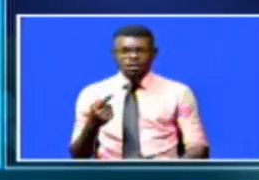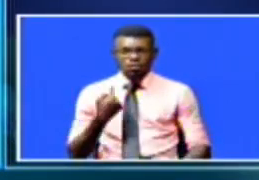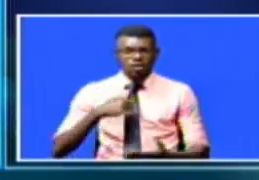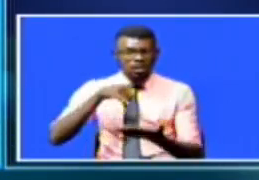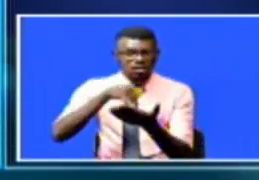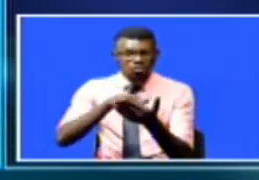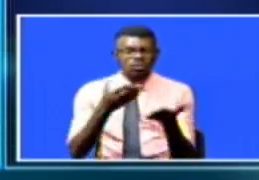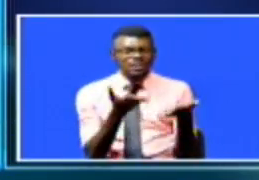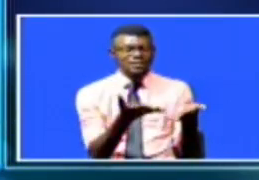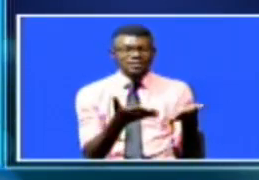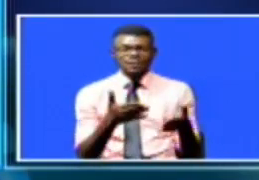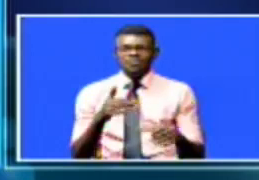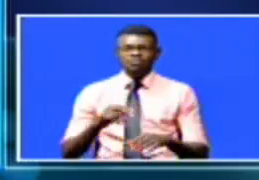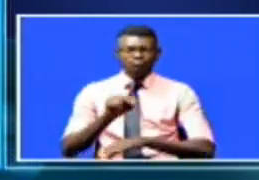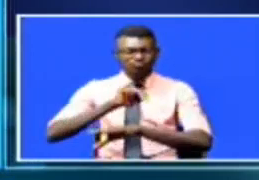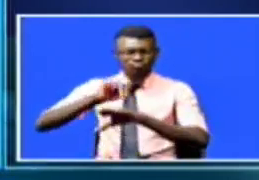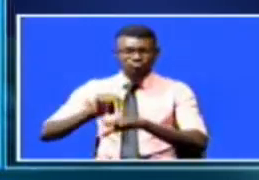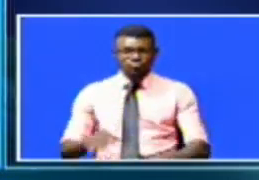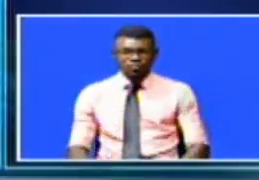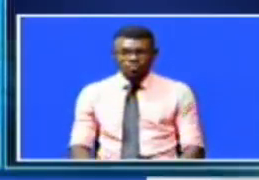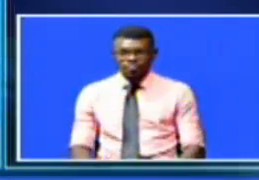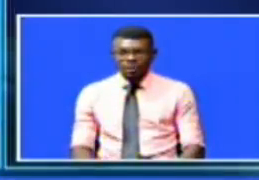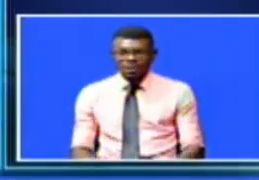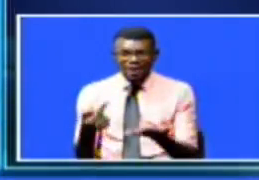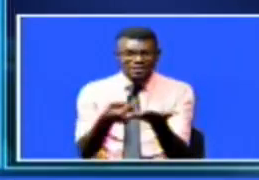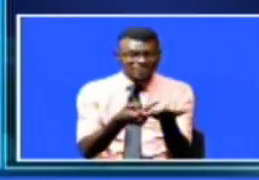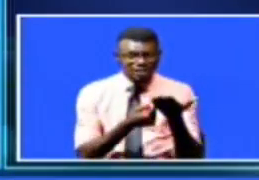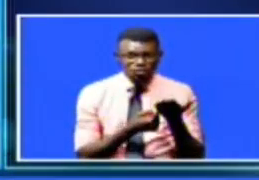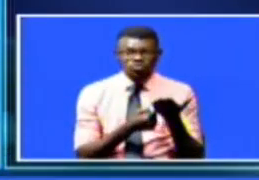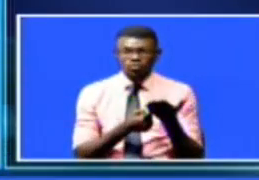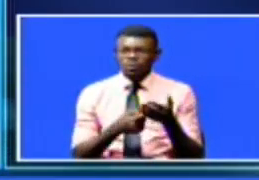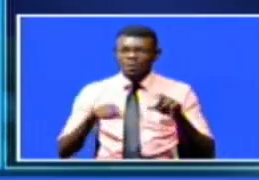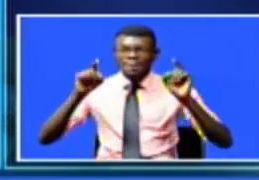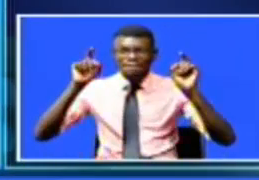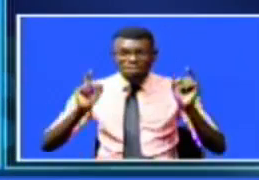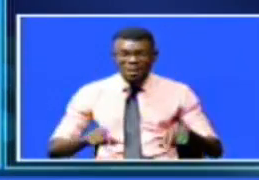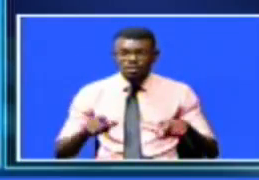nation. And any discussion which is held has got to take